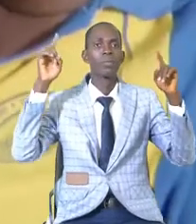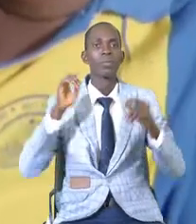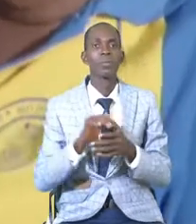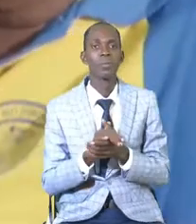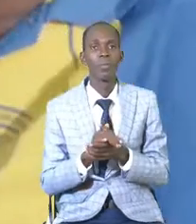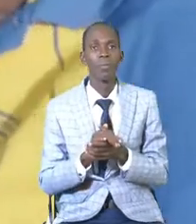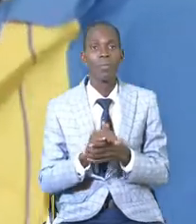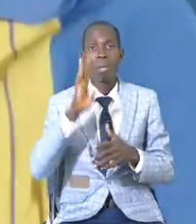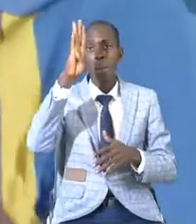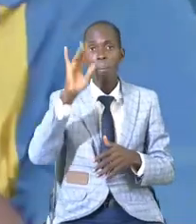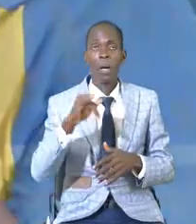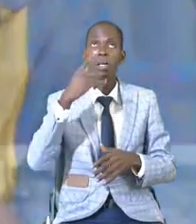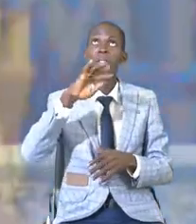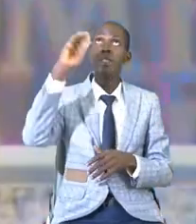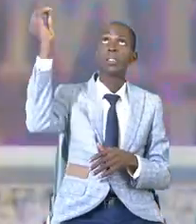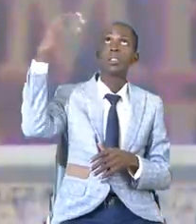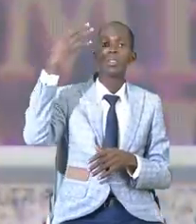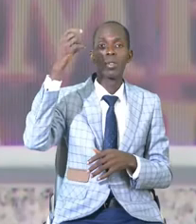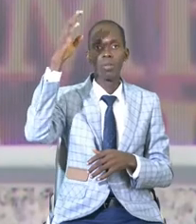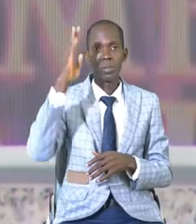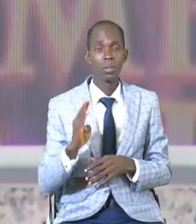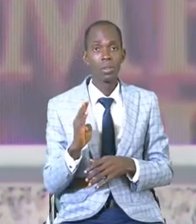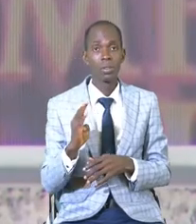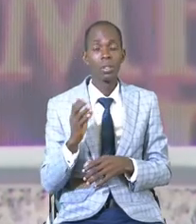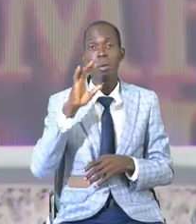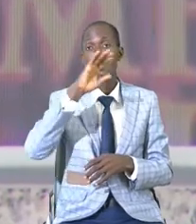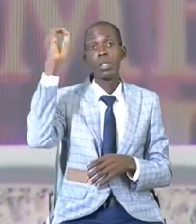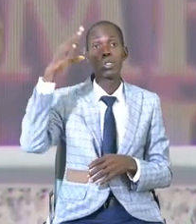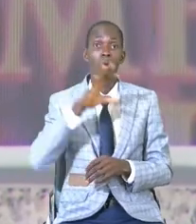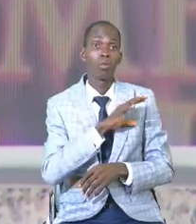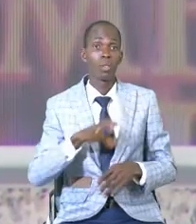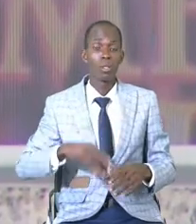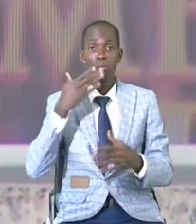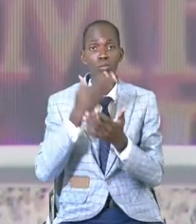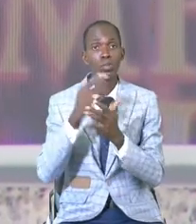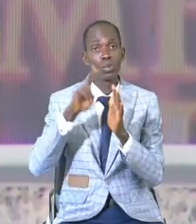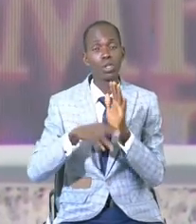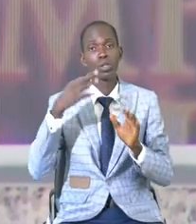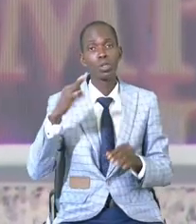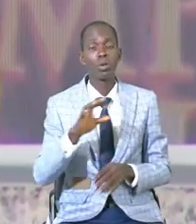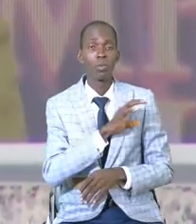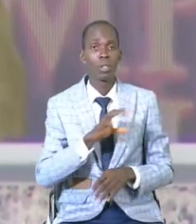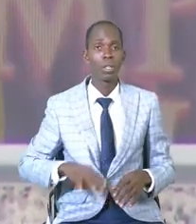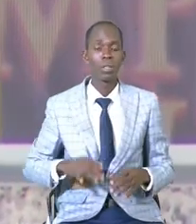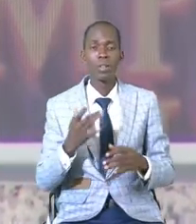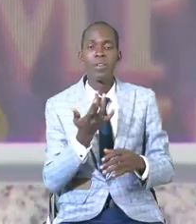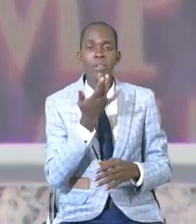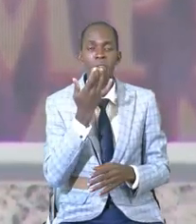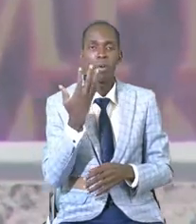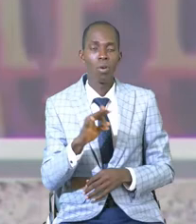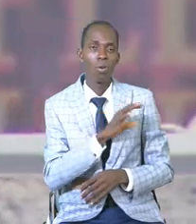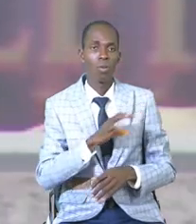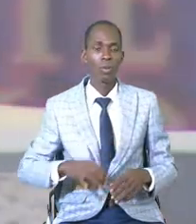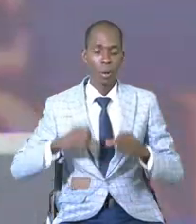the grace of Christ, by the goodness of Christ, and by the favor of Christ, by the power of